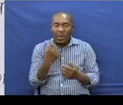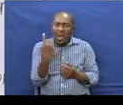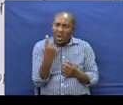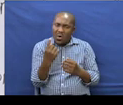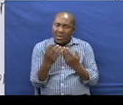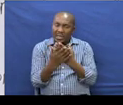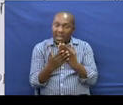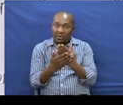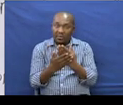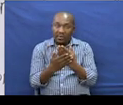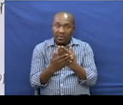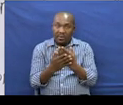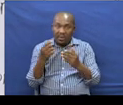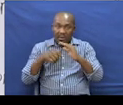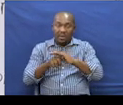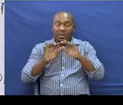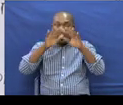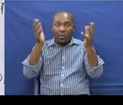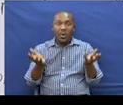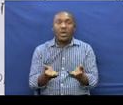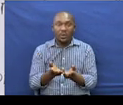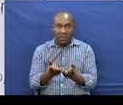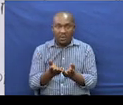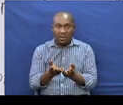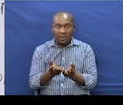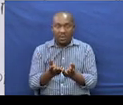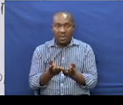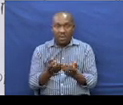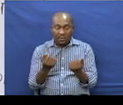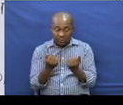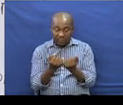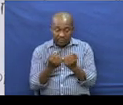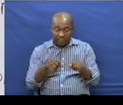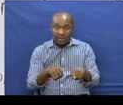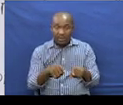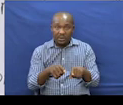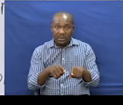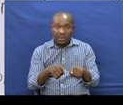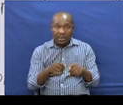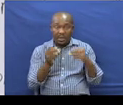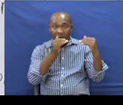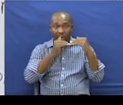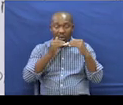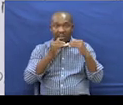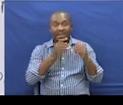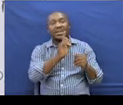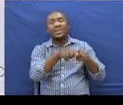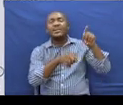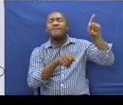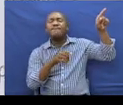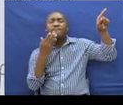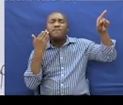practicing direct democracy at national level is Switzerland. In the world, Switzerland is the only country that